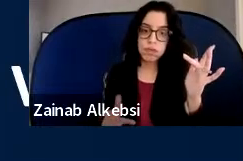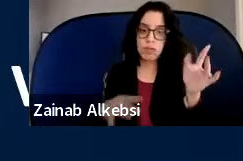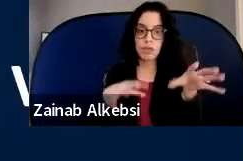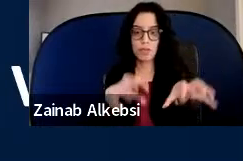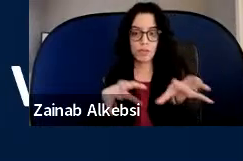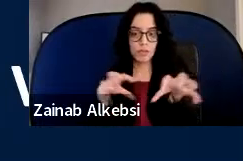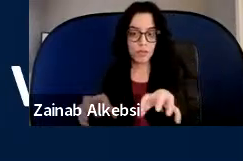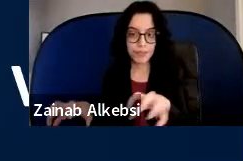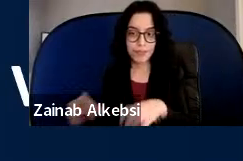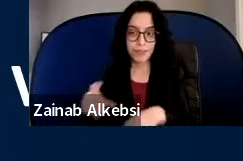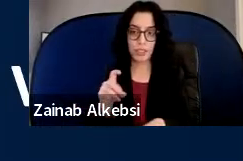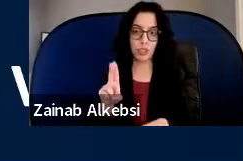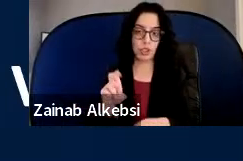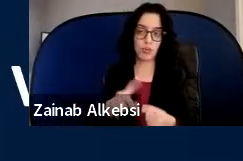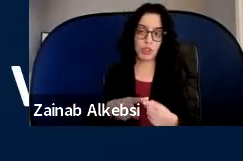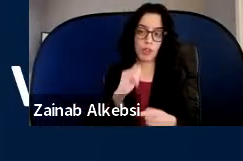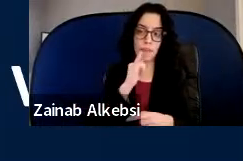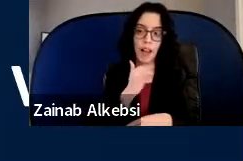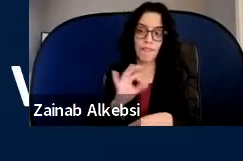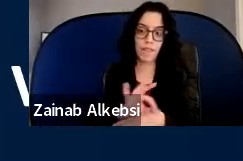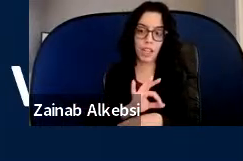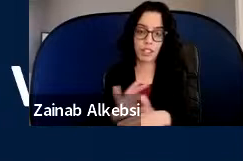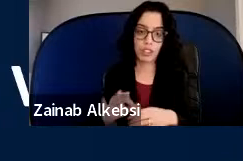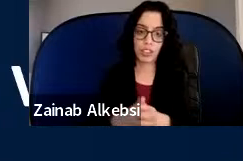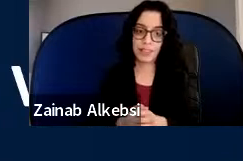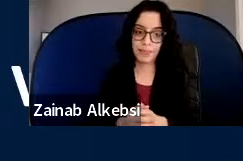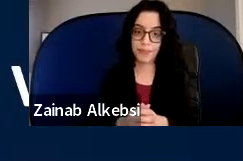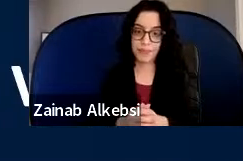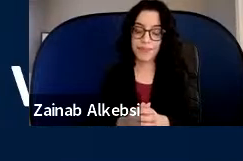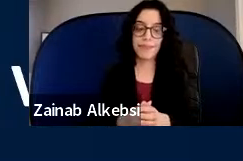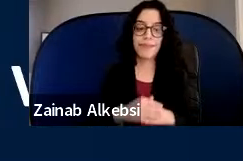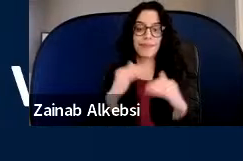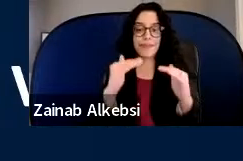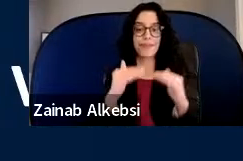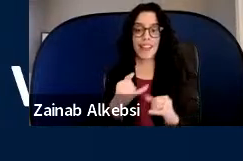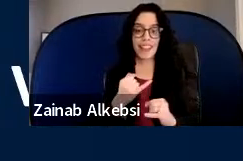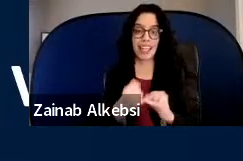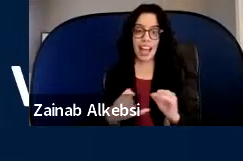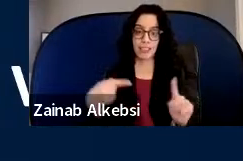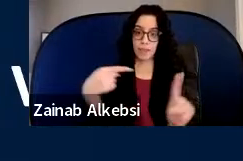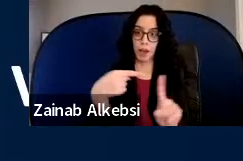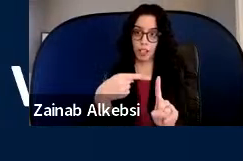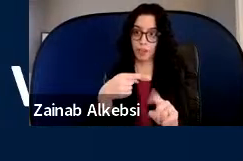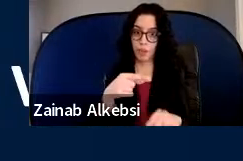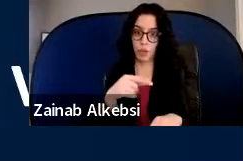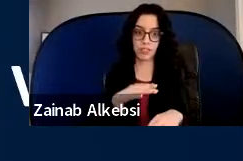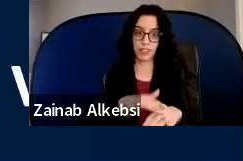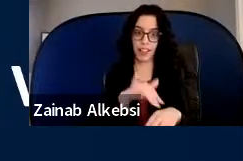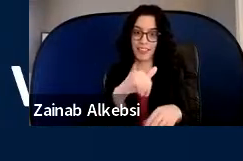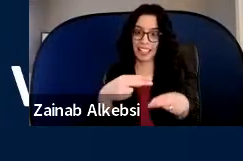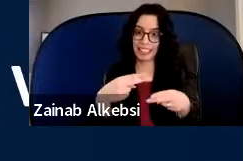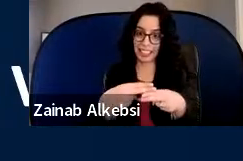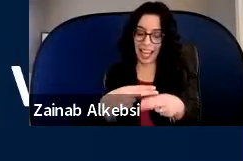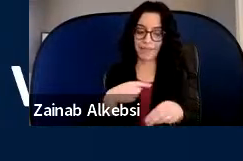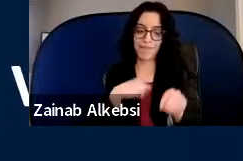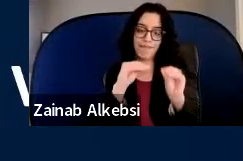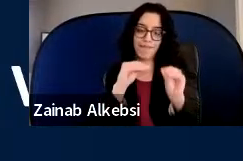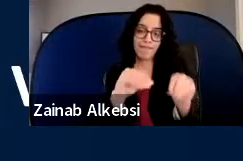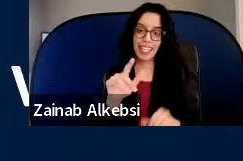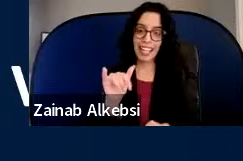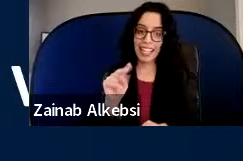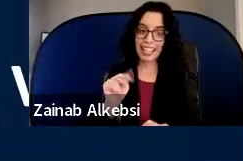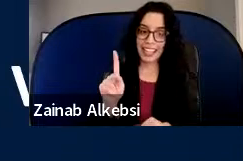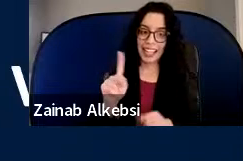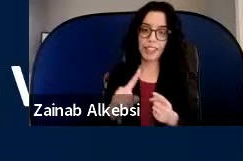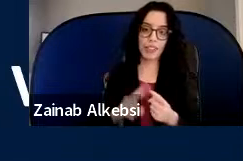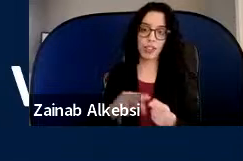And you don't run the risk of losing bandwidth, losing internet or pixelation, which therefore means you're losing the interpretation when